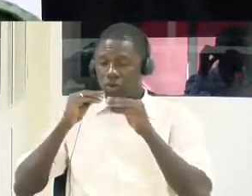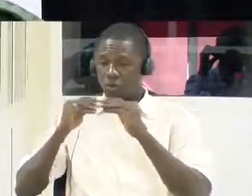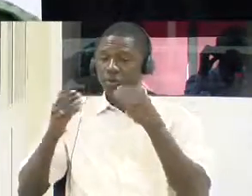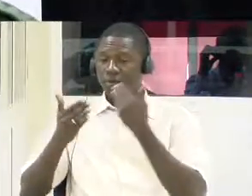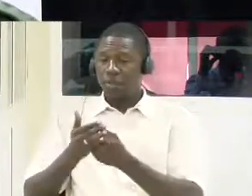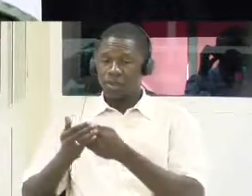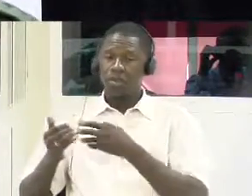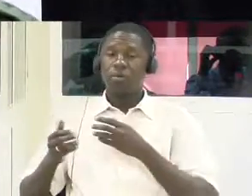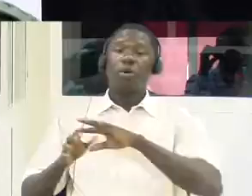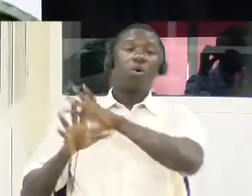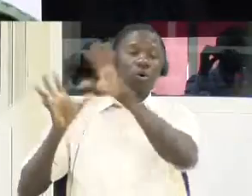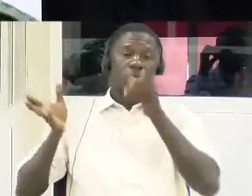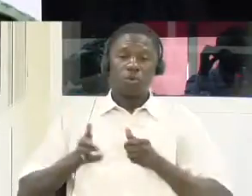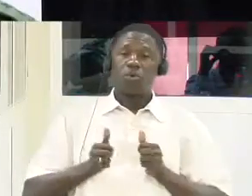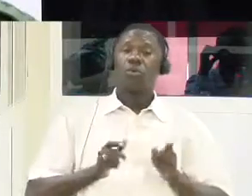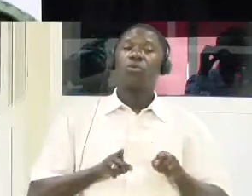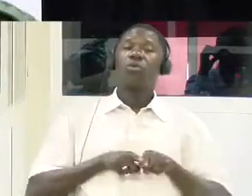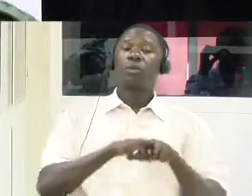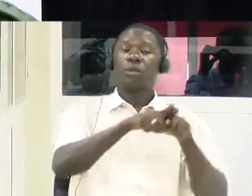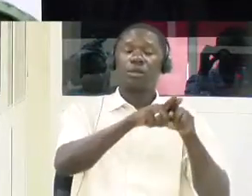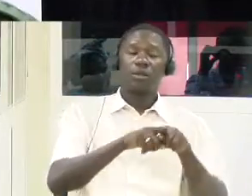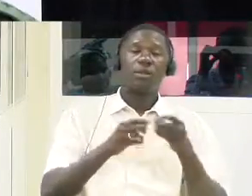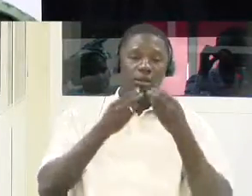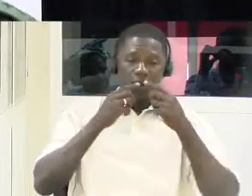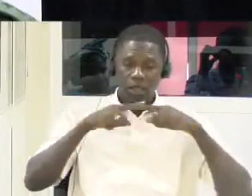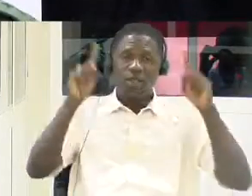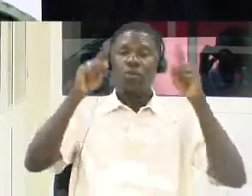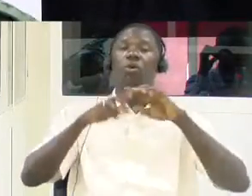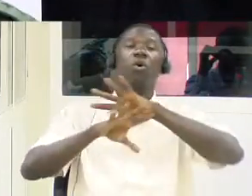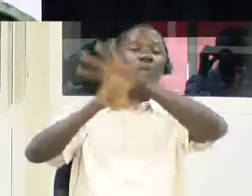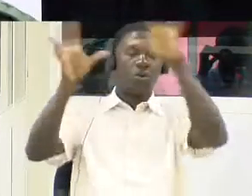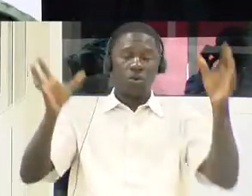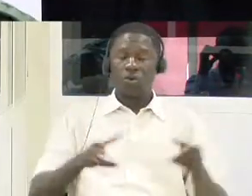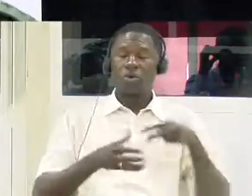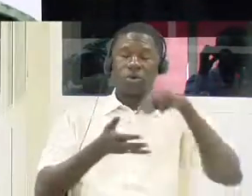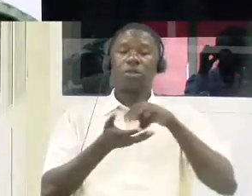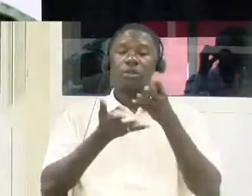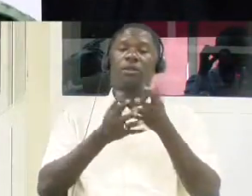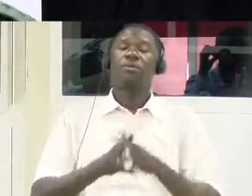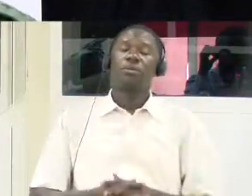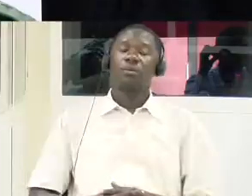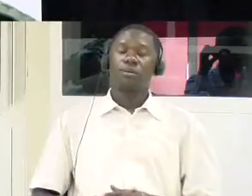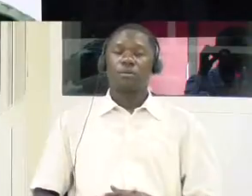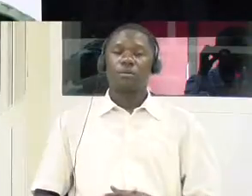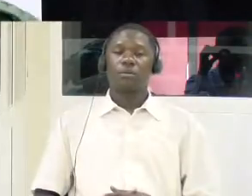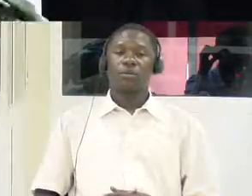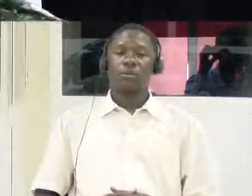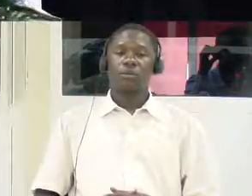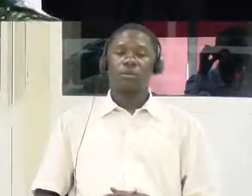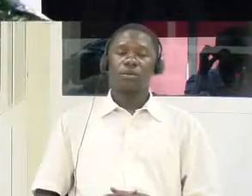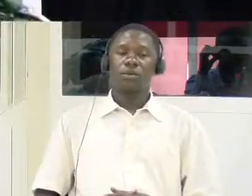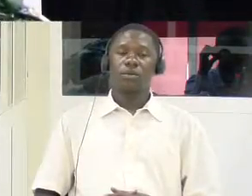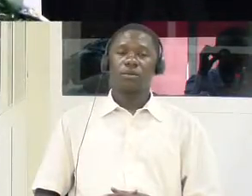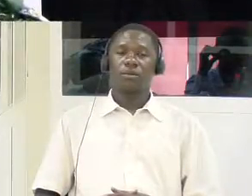go together and brief the rest of the men. So I told the deputy RSM, I told him that,